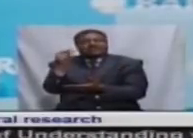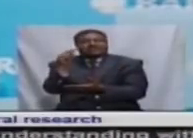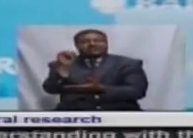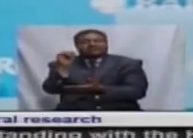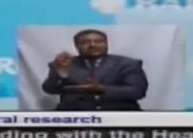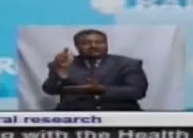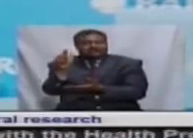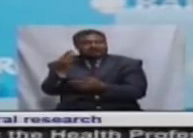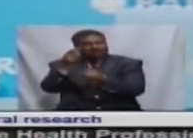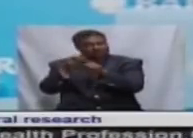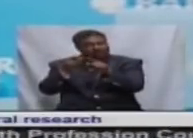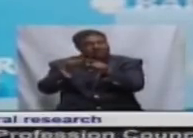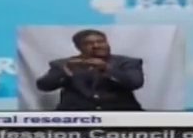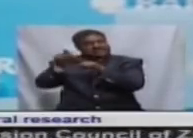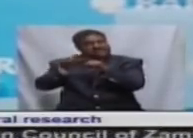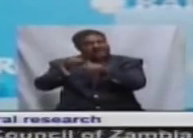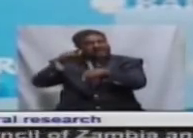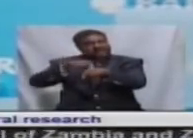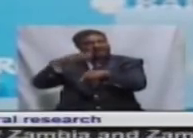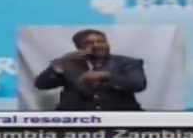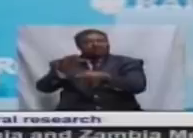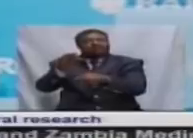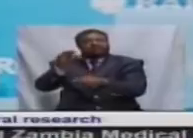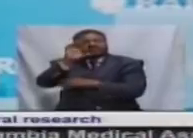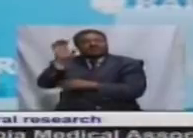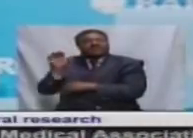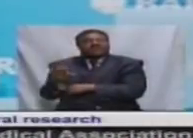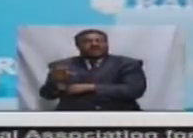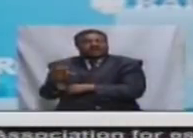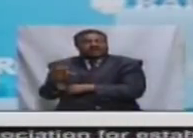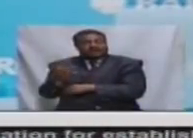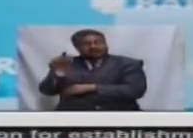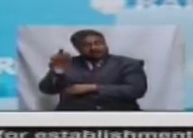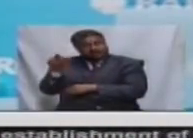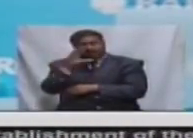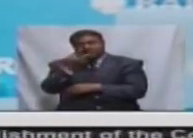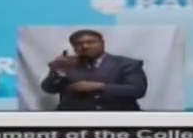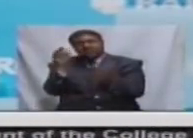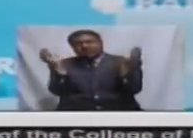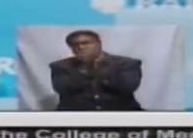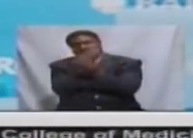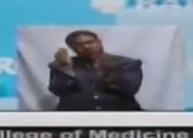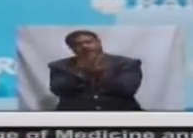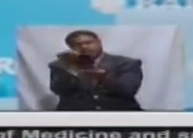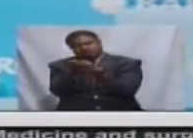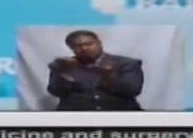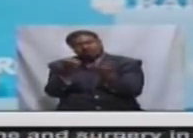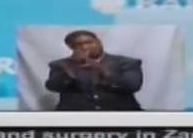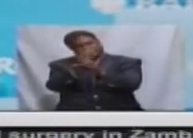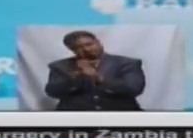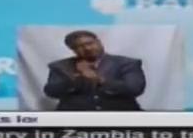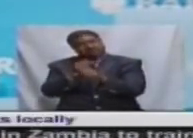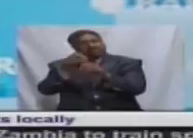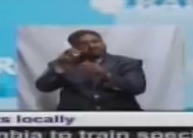And the Ministry of Health Permanent Secretary for Administration, Kennedy Malama, says African countries need to reposition themselves in